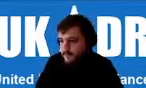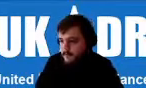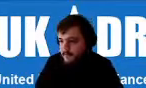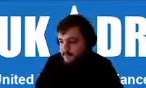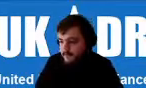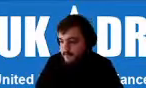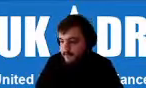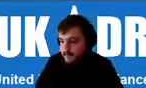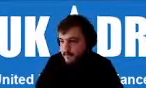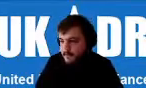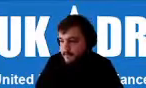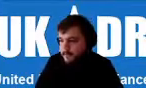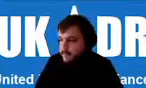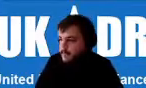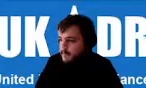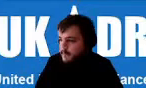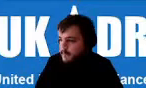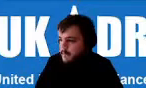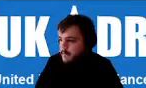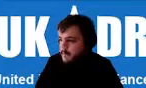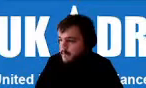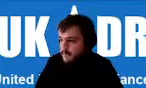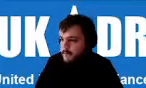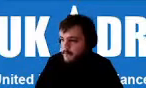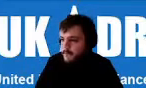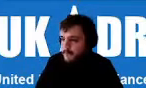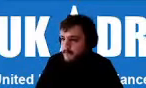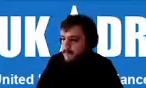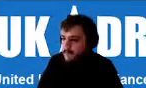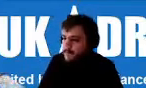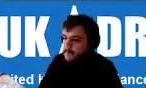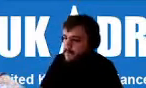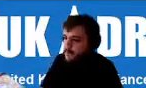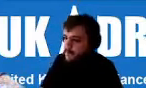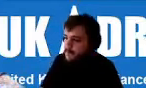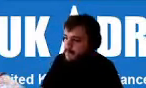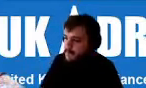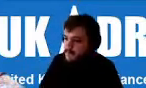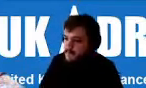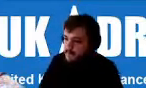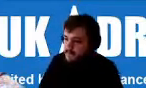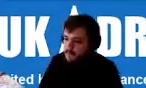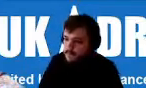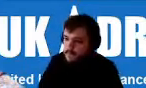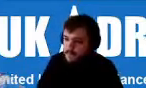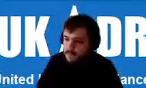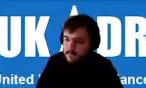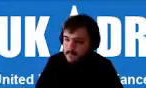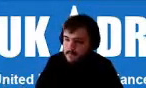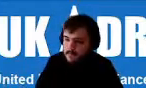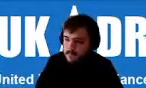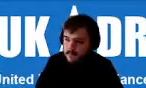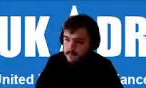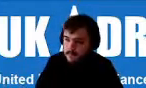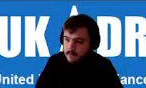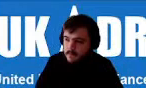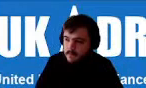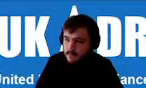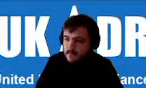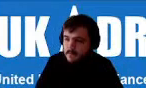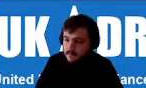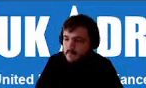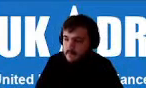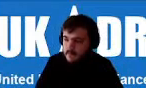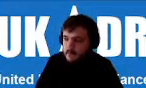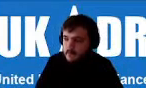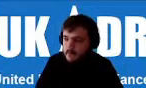the most serious pressing future disaster is very difficult, but it does underline the fact that we need